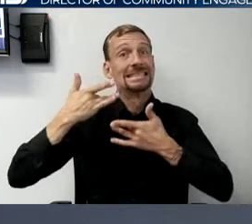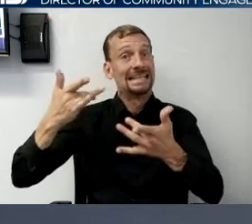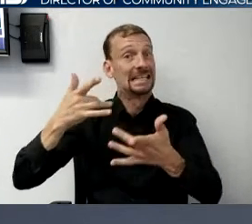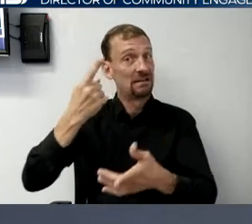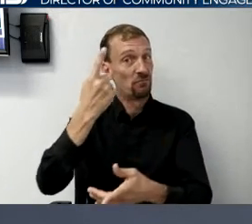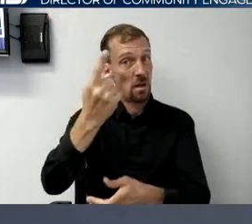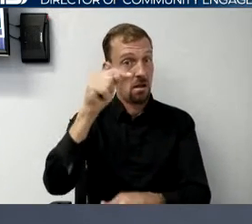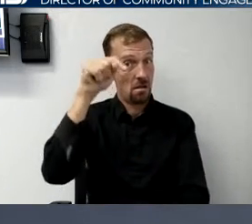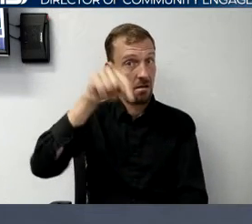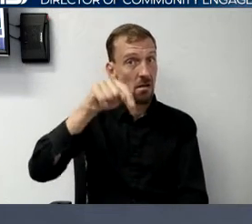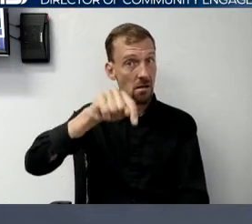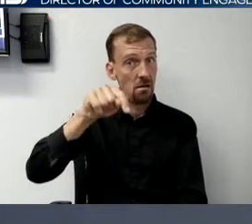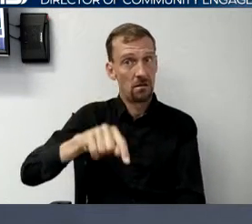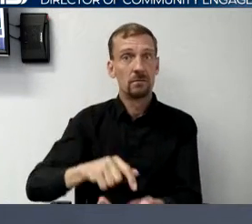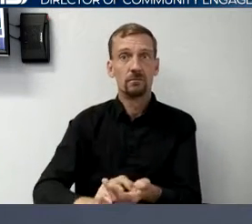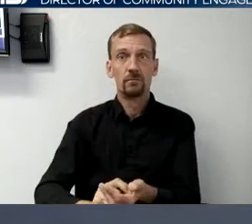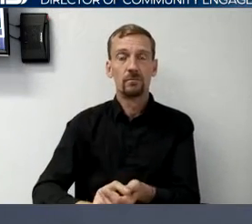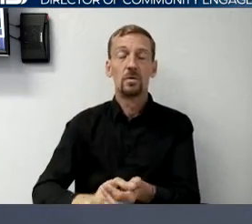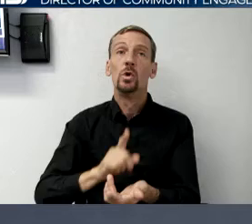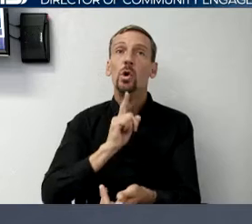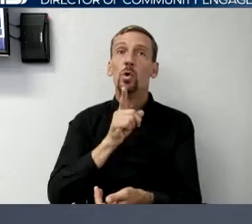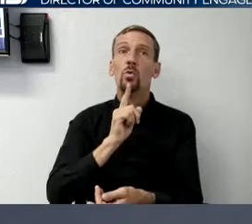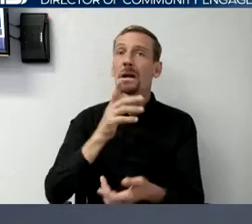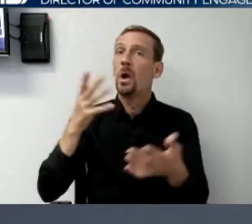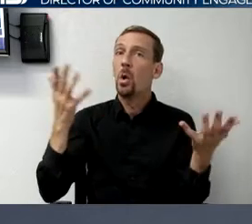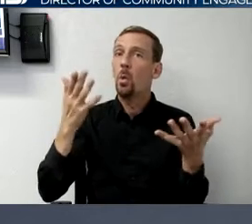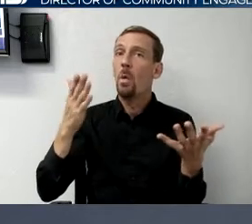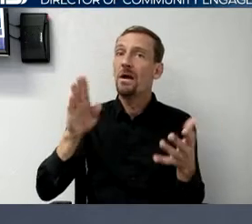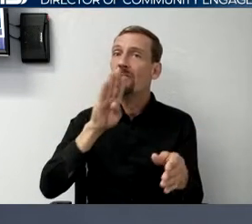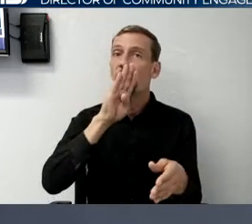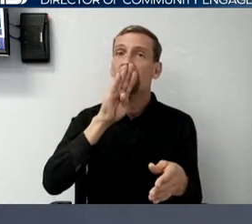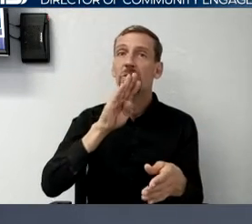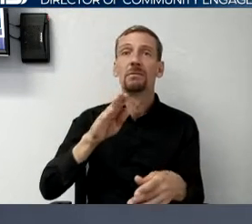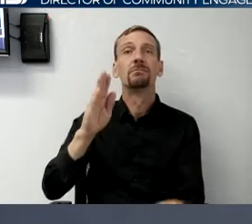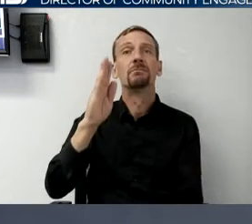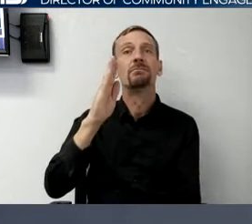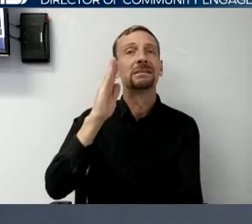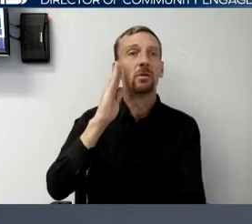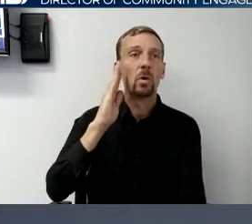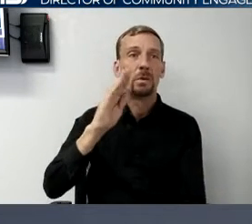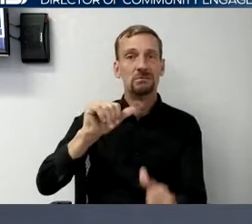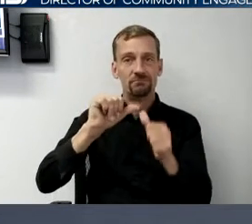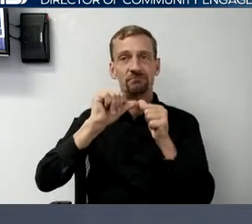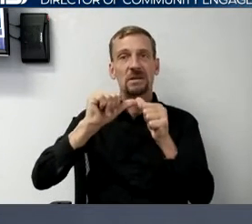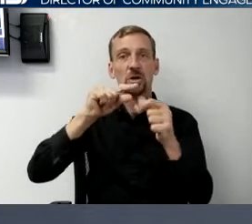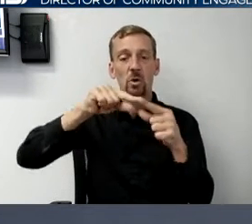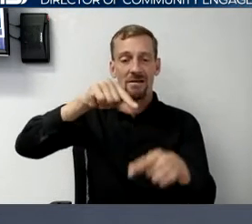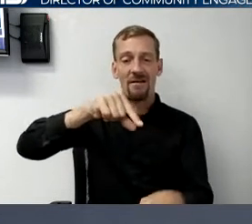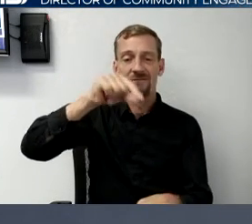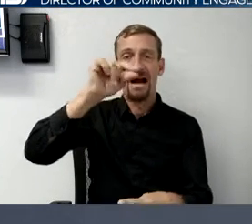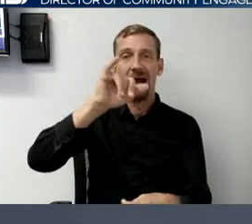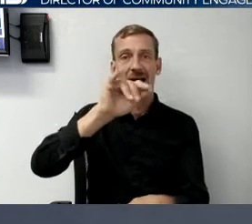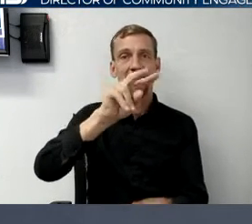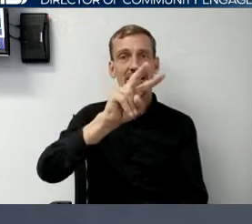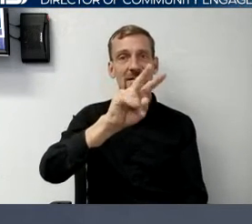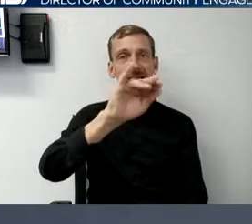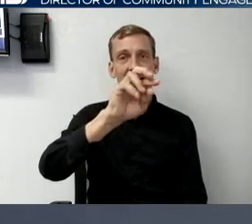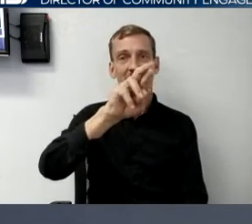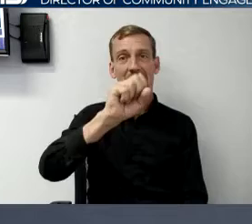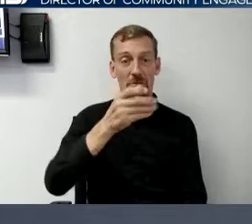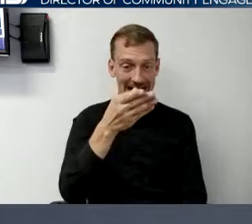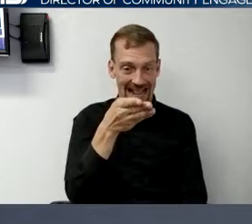fact, what's a bit frustrating is it will continue to detect the virus long after it's died and it's no